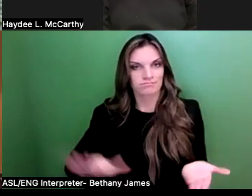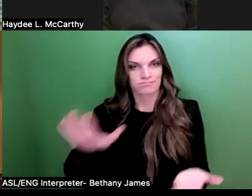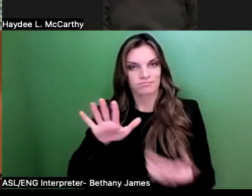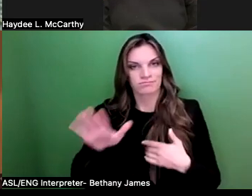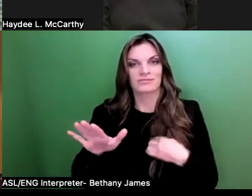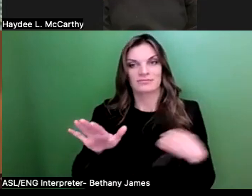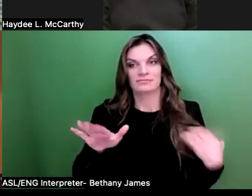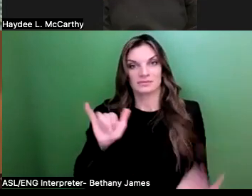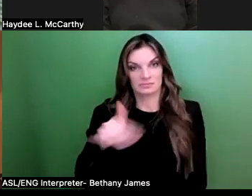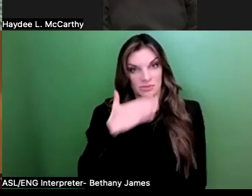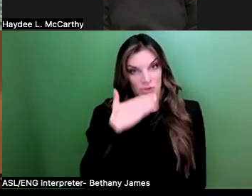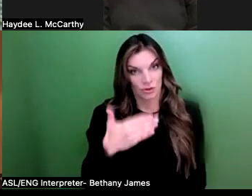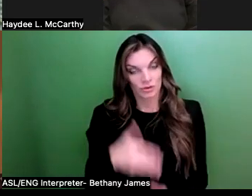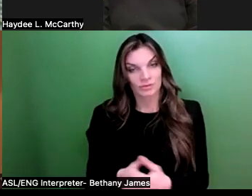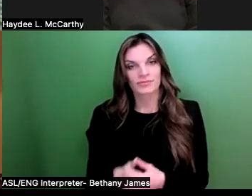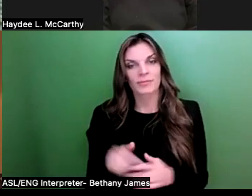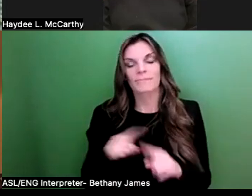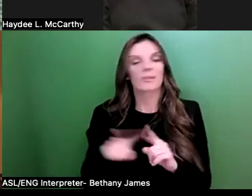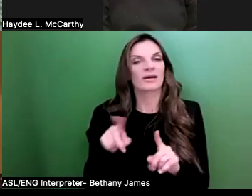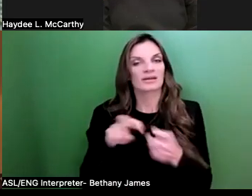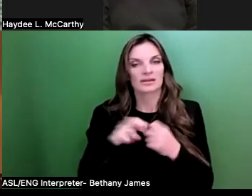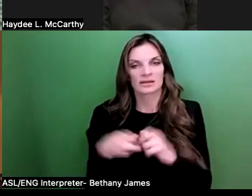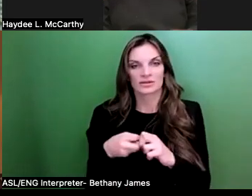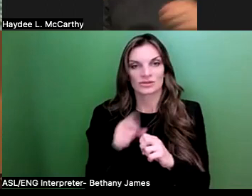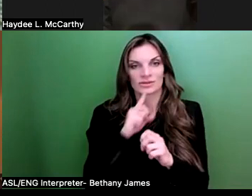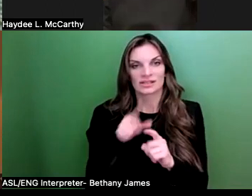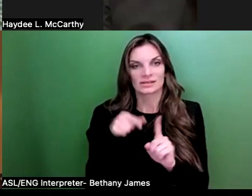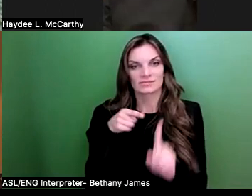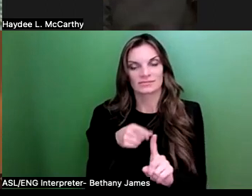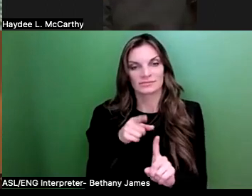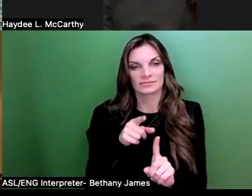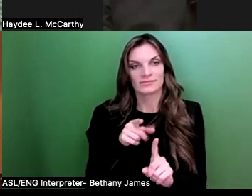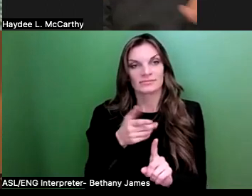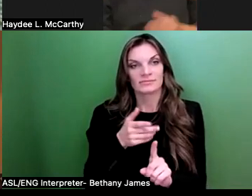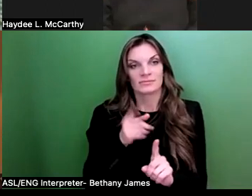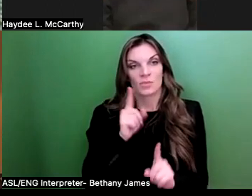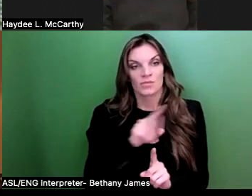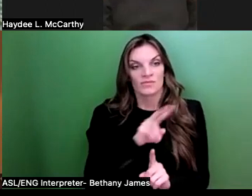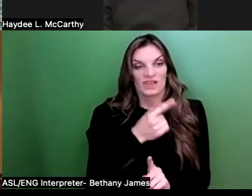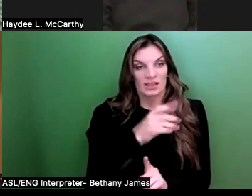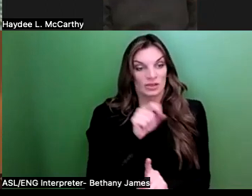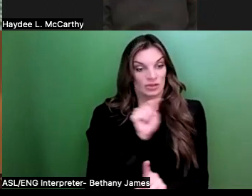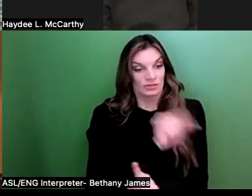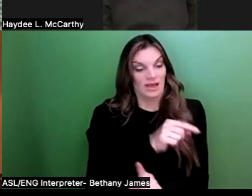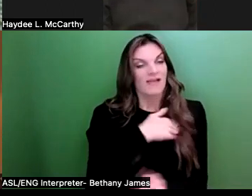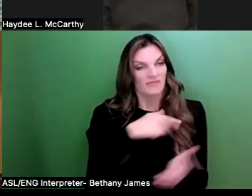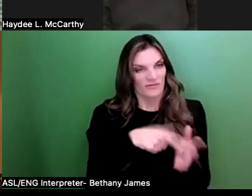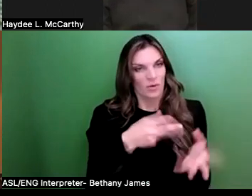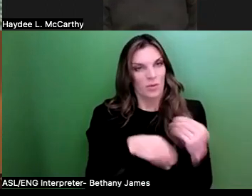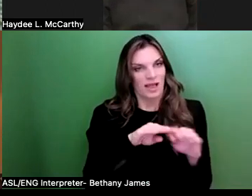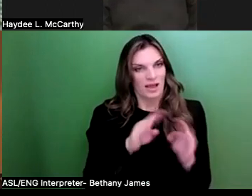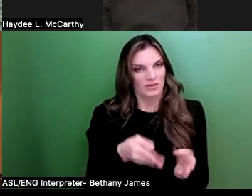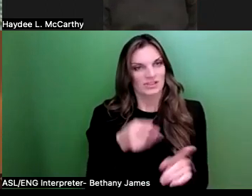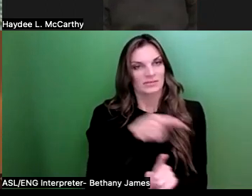That's good. The problem we have is that only Tuckahoe as a village has more affordable housing, and every other